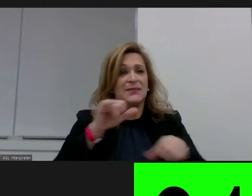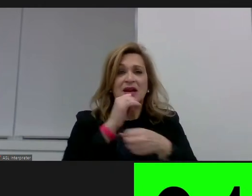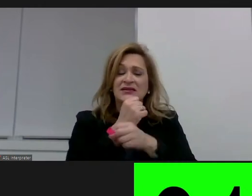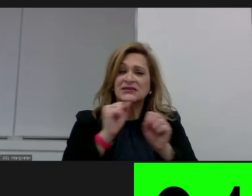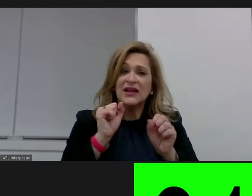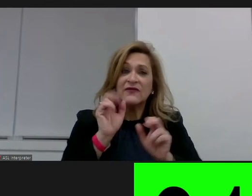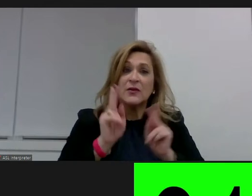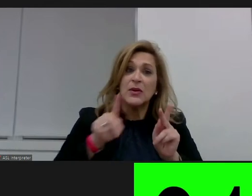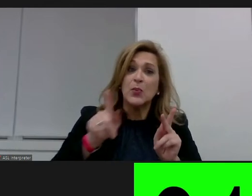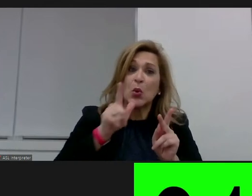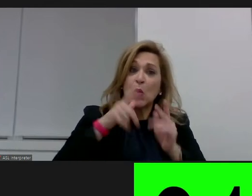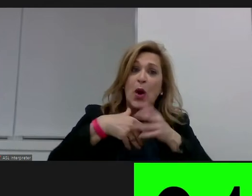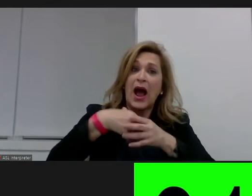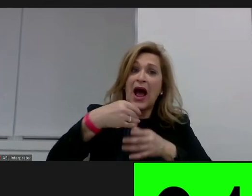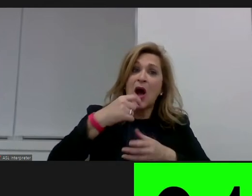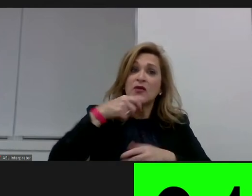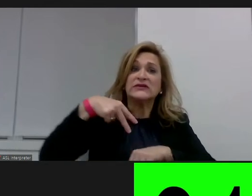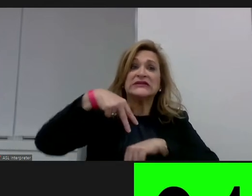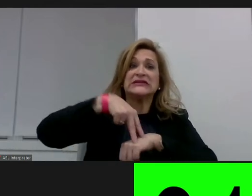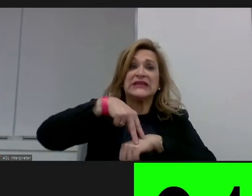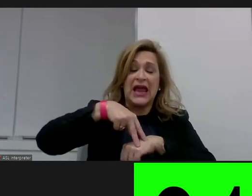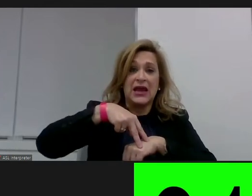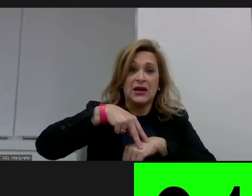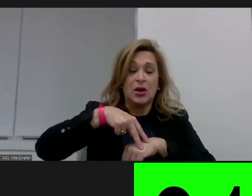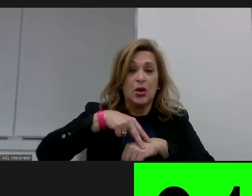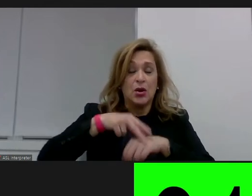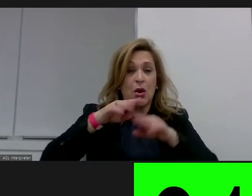be outside of the booth. Also,